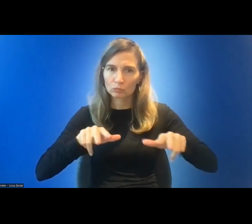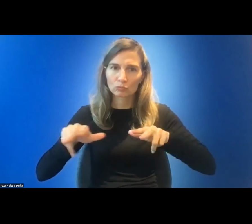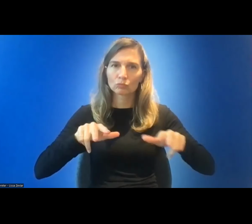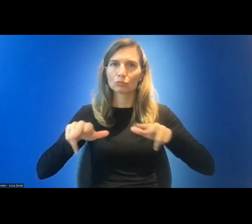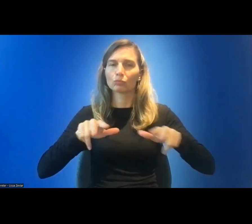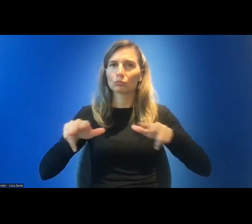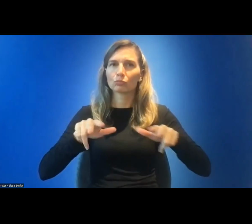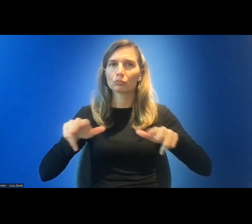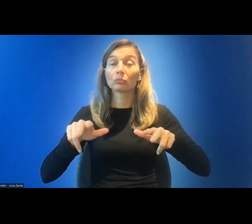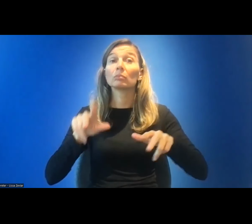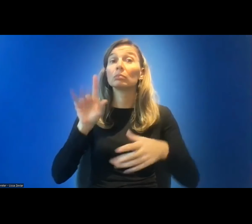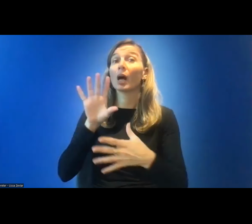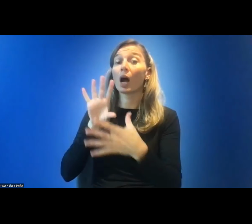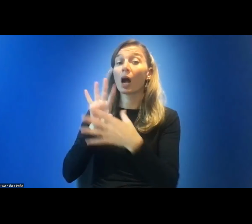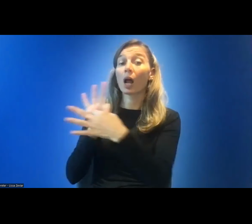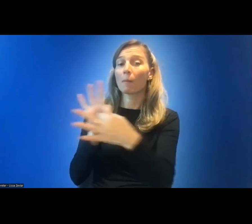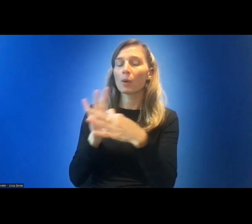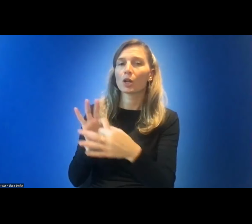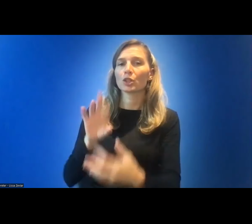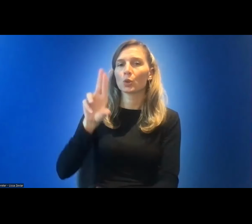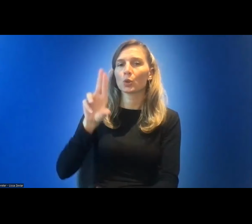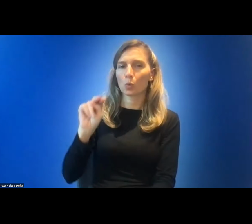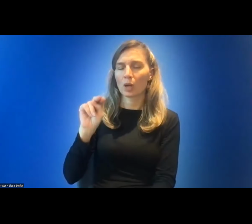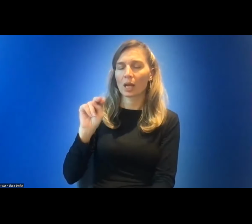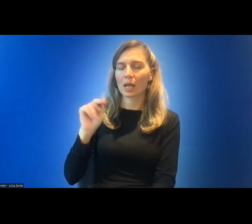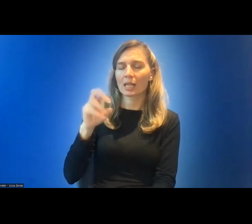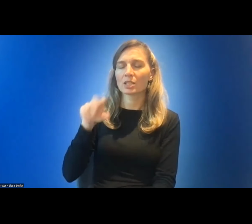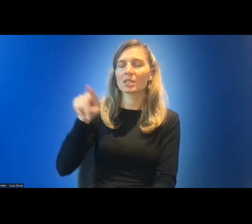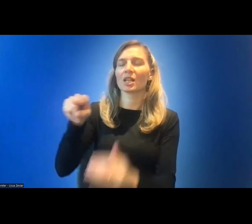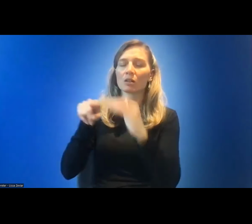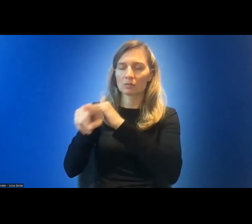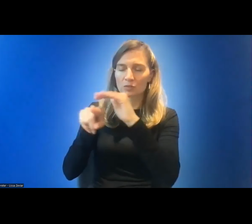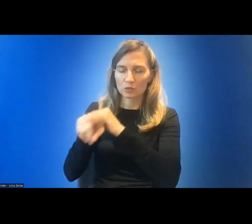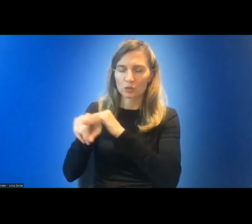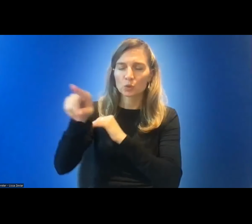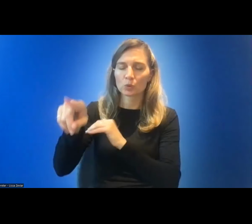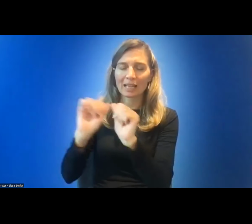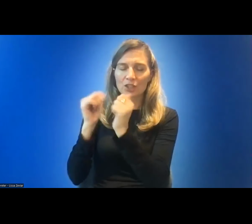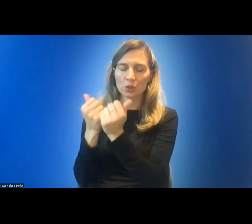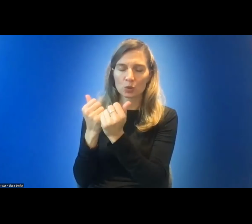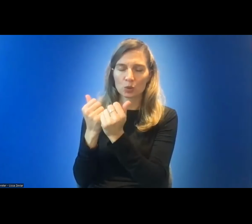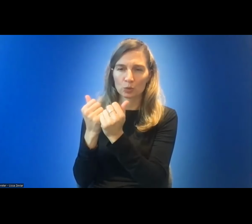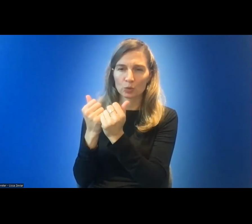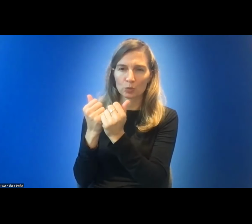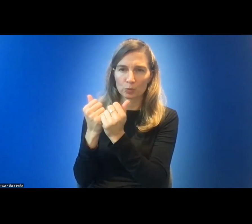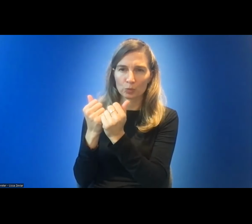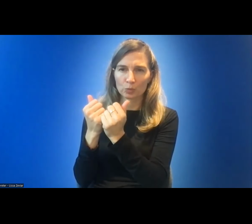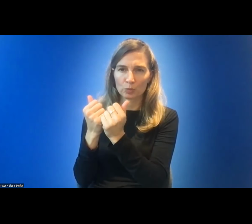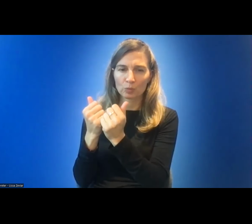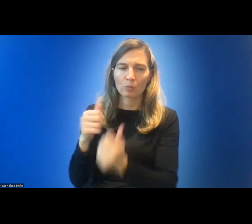under the collaboration with the United Nations Refugee Agency, UNHCR. Today we are going to